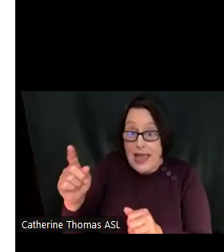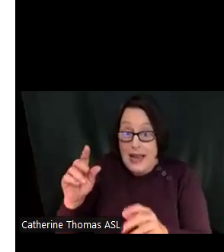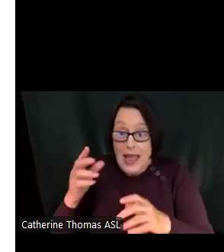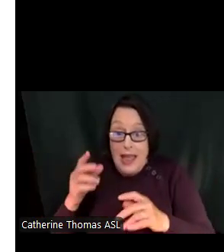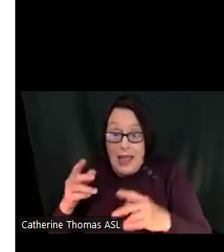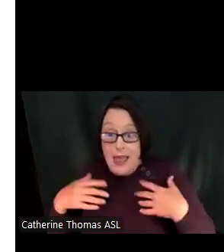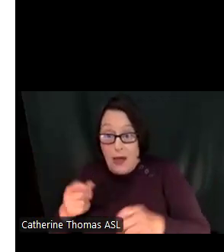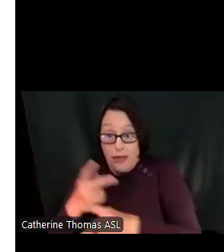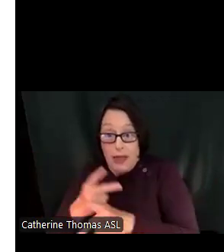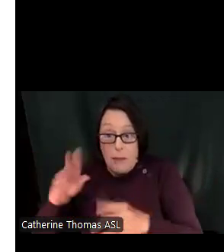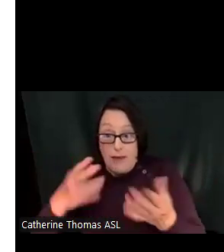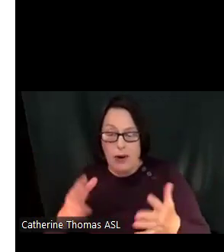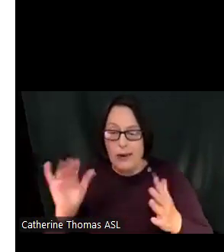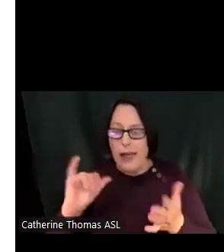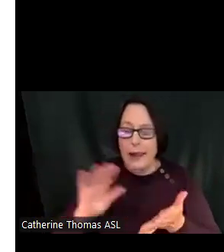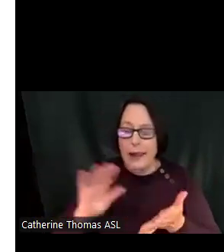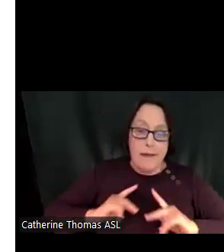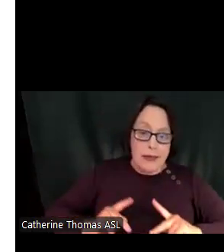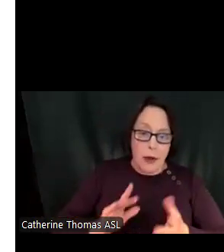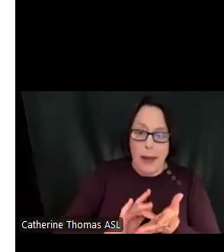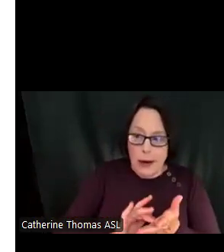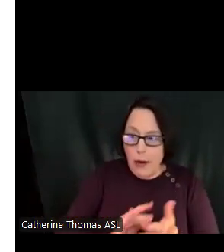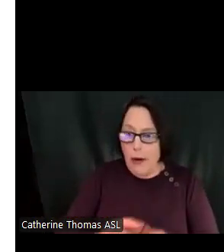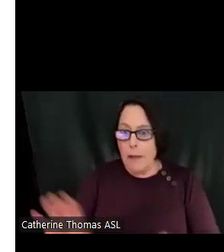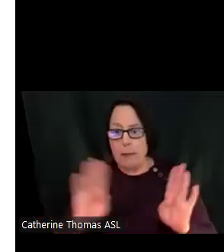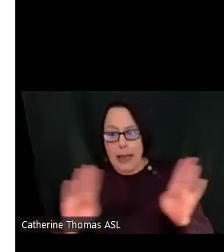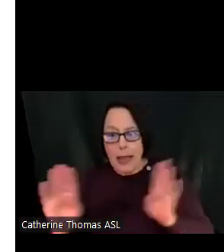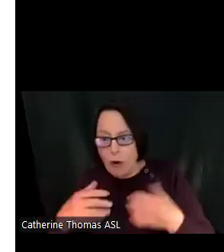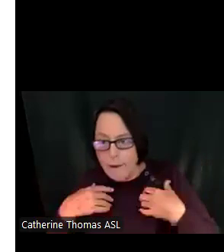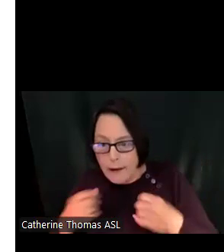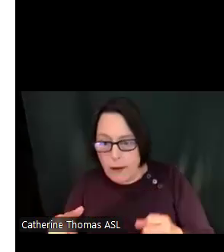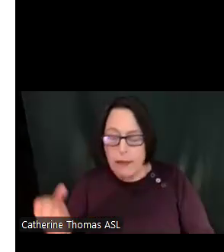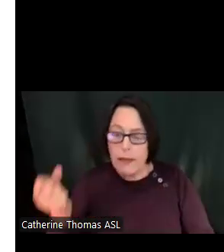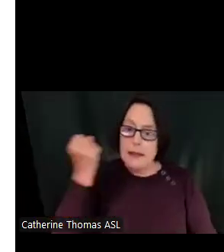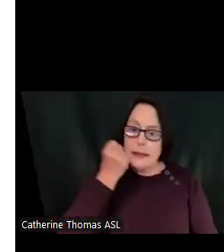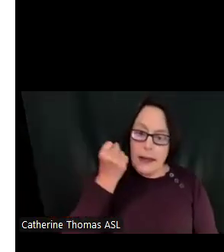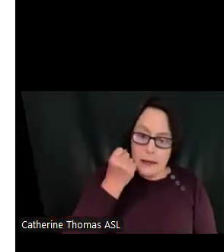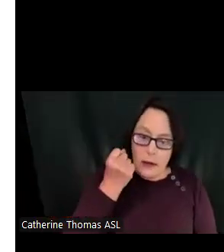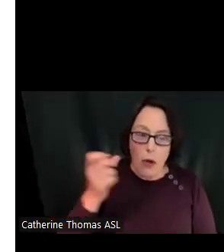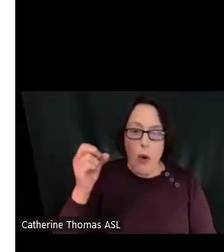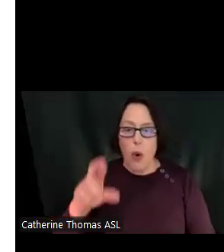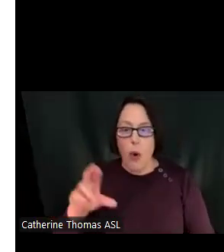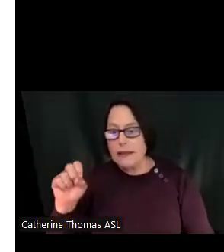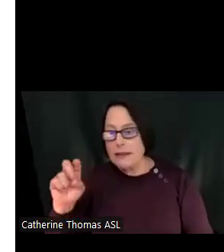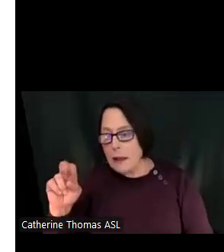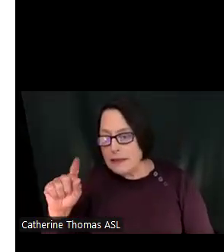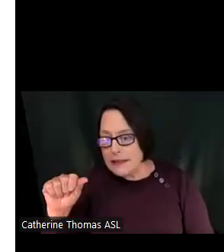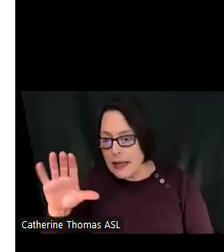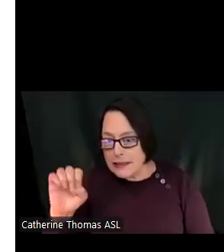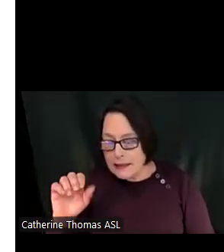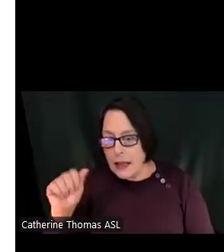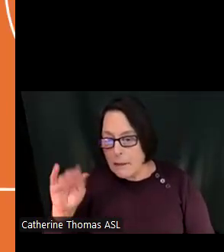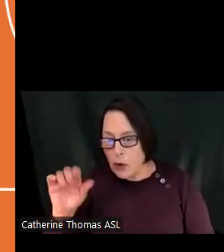Examples of this could be a physical medicine appointment, behavioral health, dental, or a substance use support appointment.